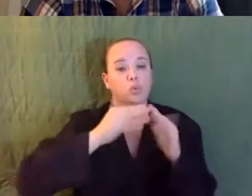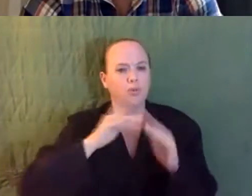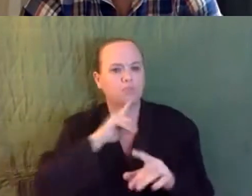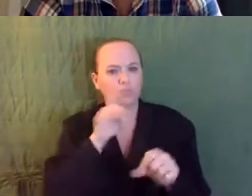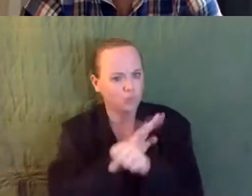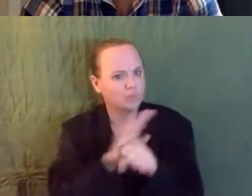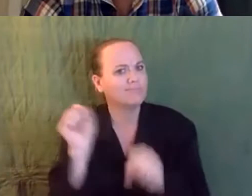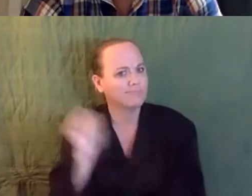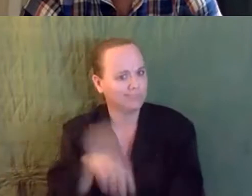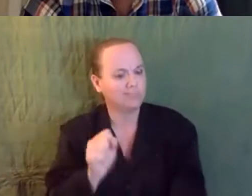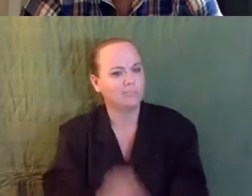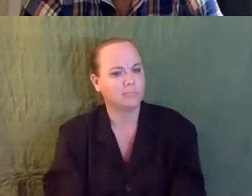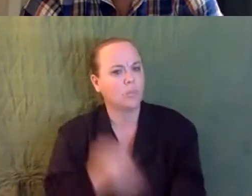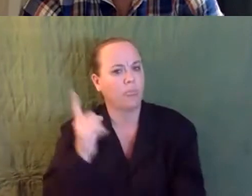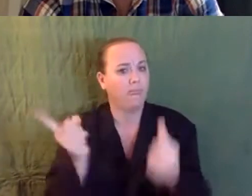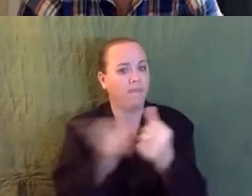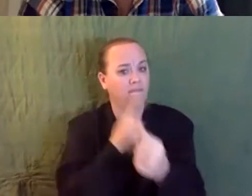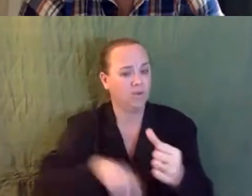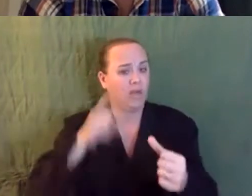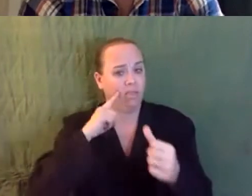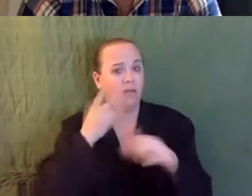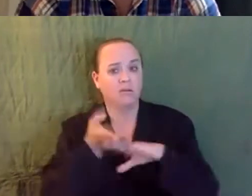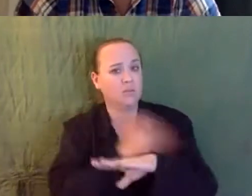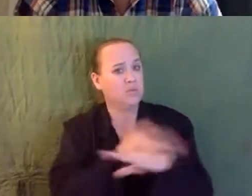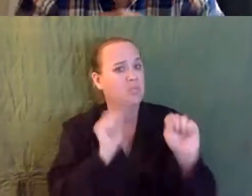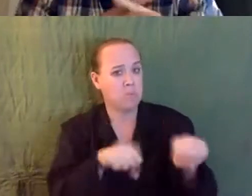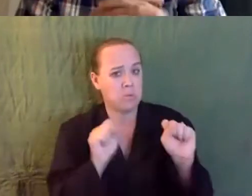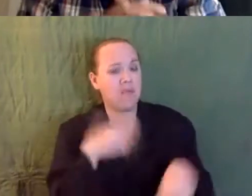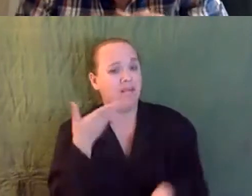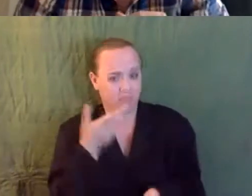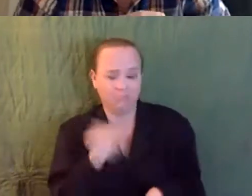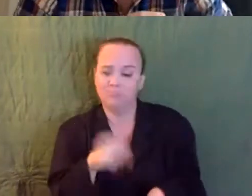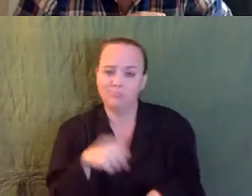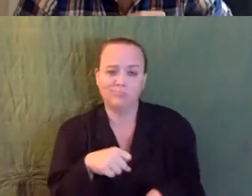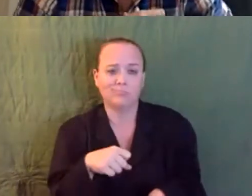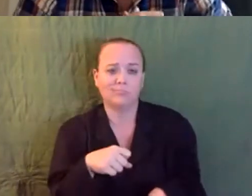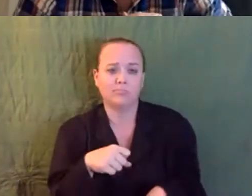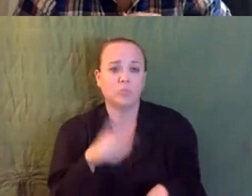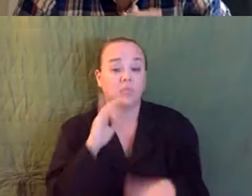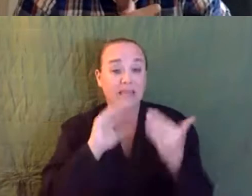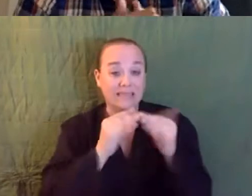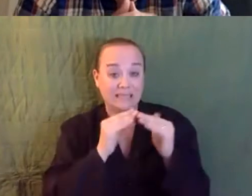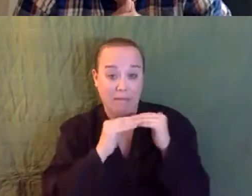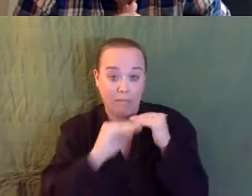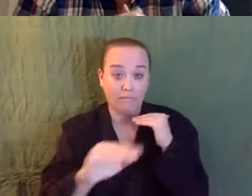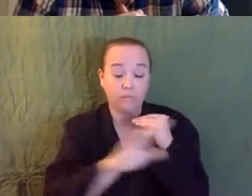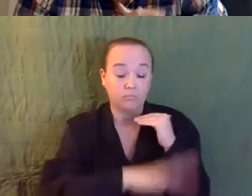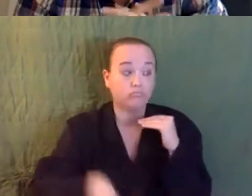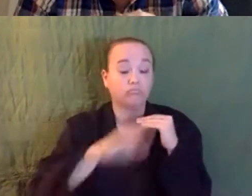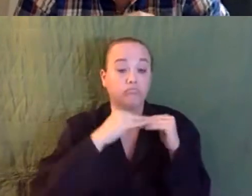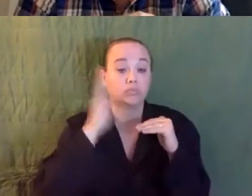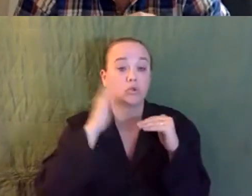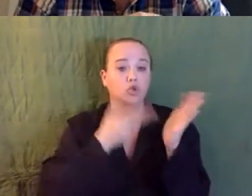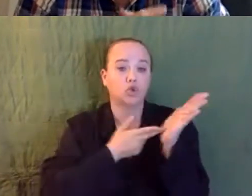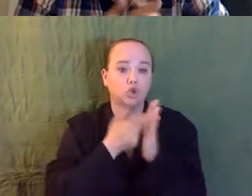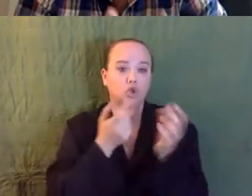Absolutely. Well, first, I definitely think there's room for improvement here on the city level to make sure and